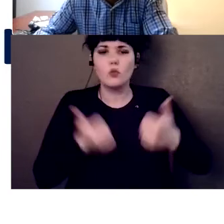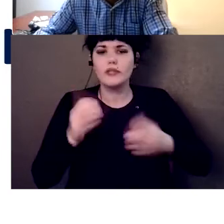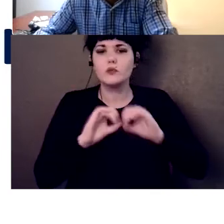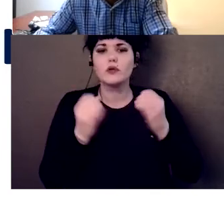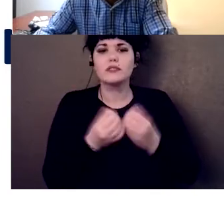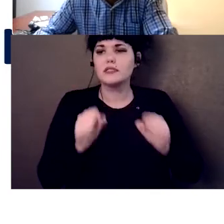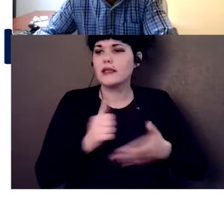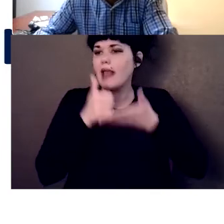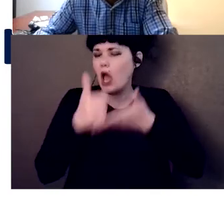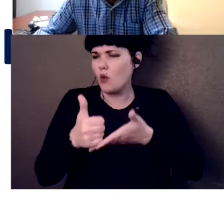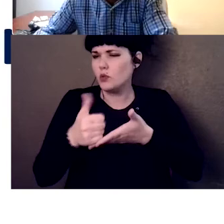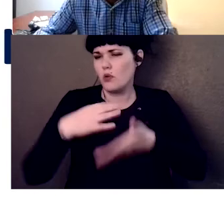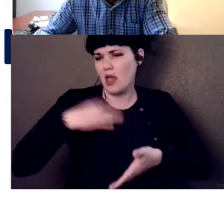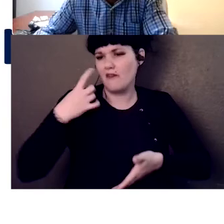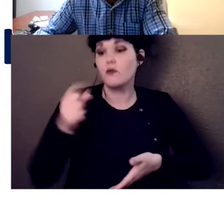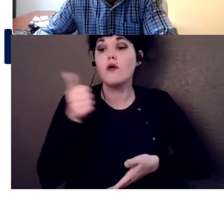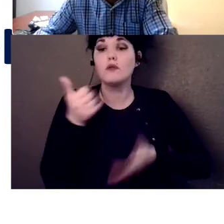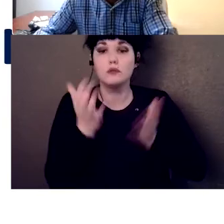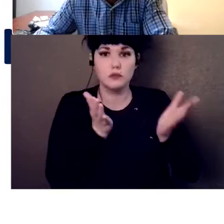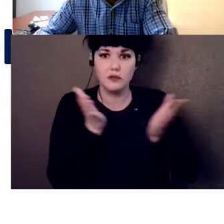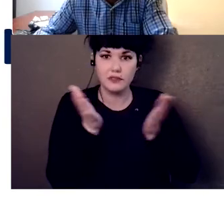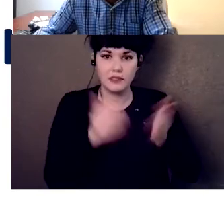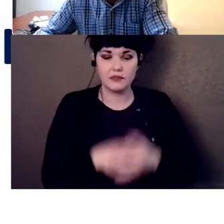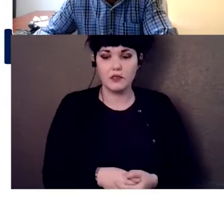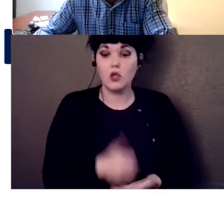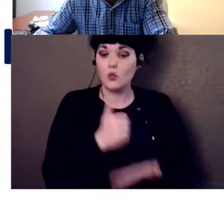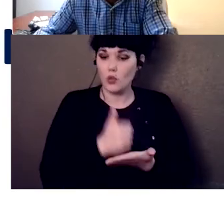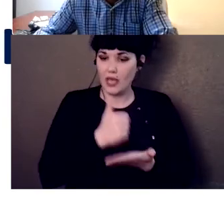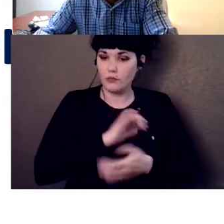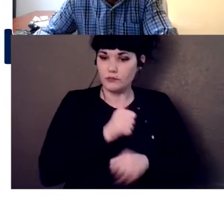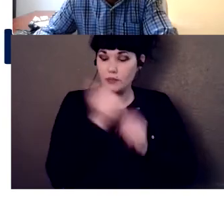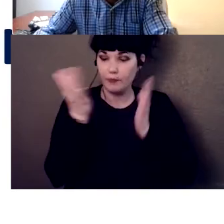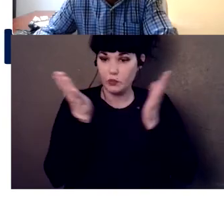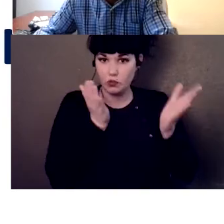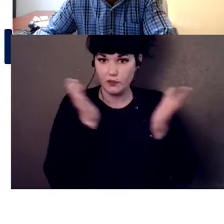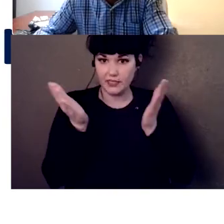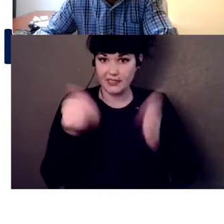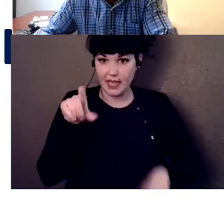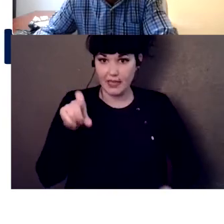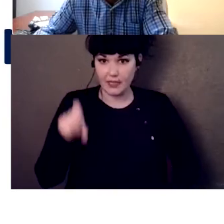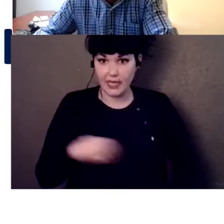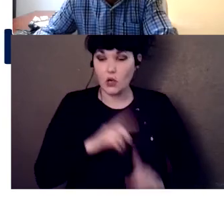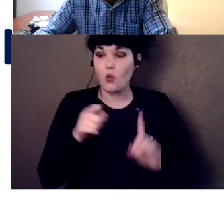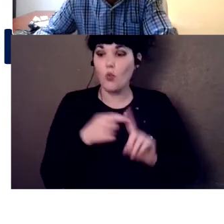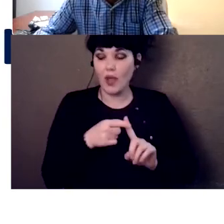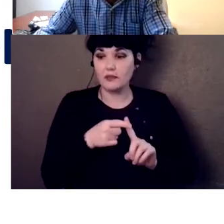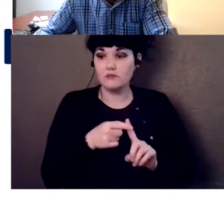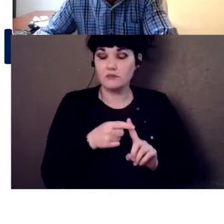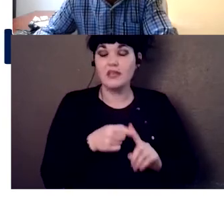particular service. We also help get the services they need in certain settings when they are unlawfully being denied.